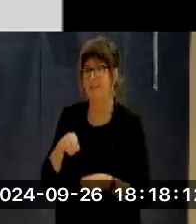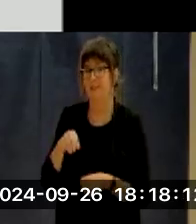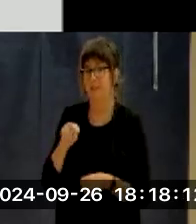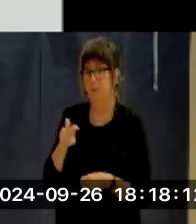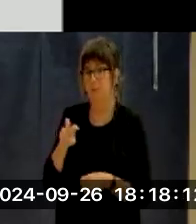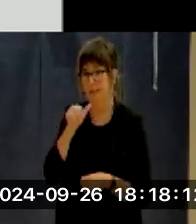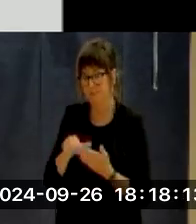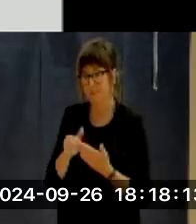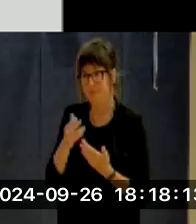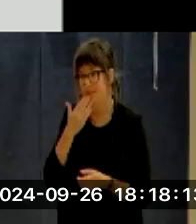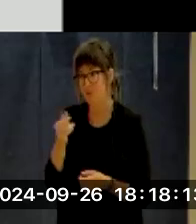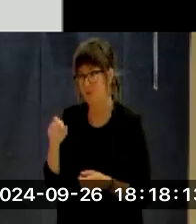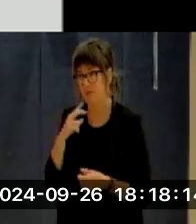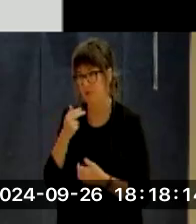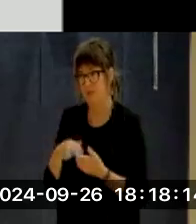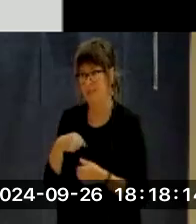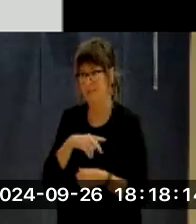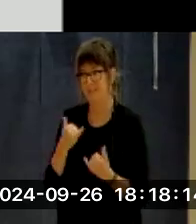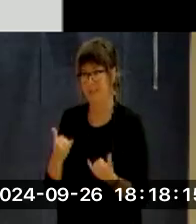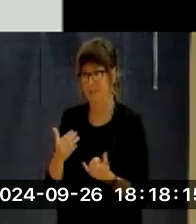you, Greg, for being here today. Welcome.